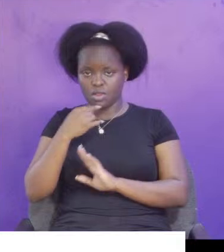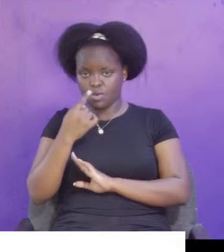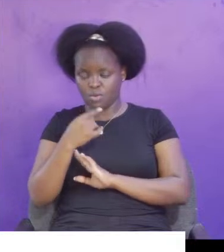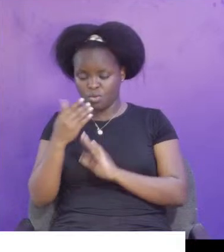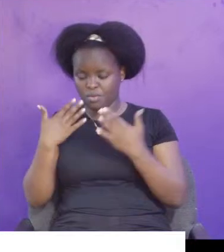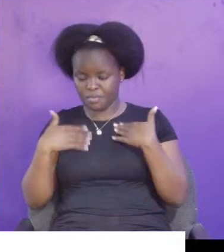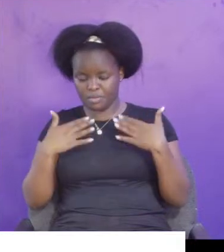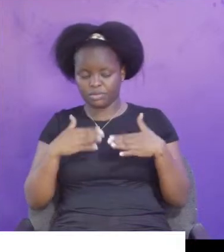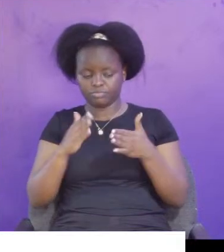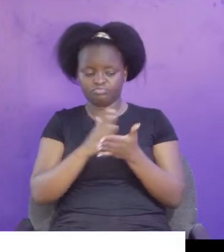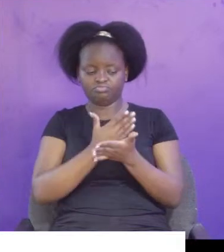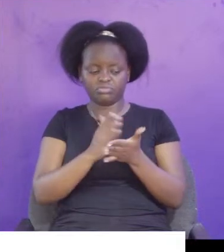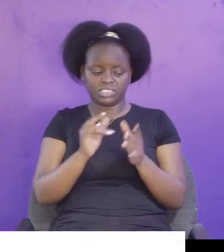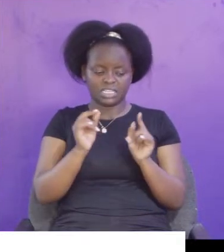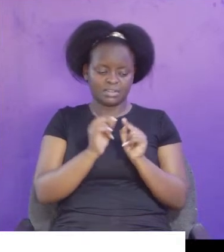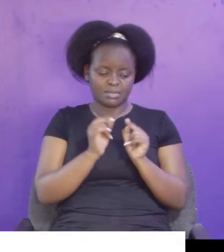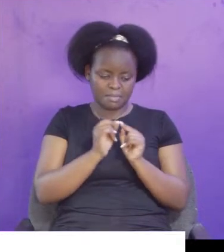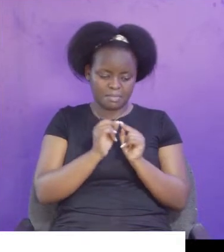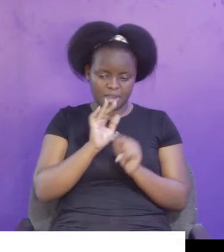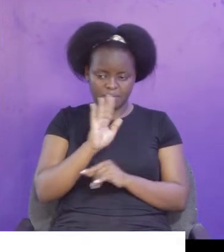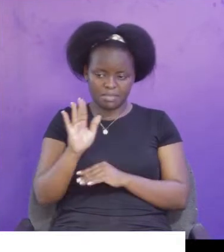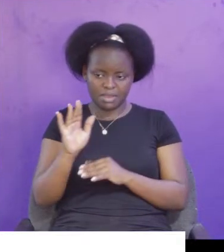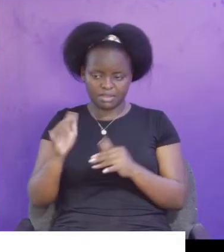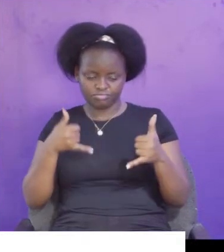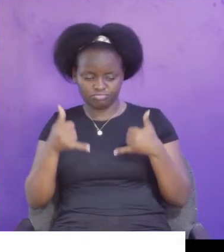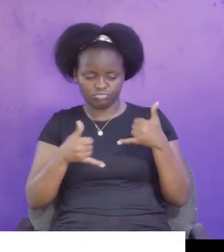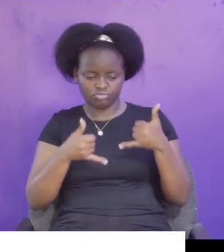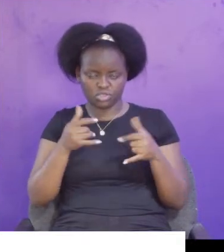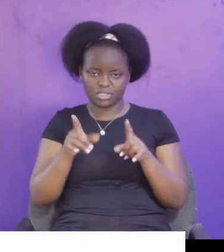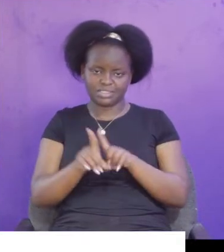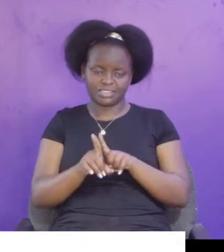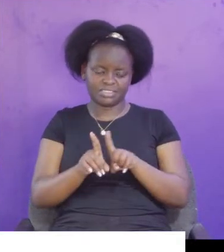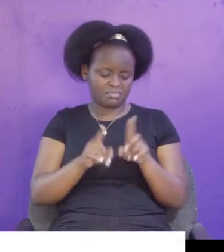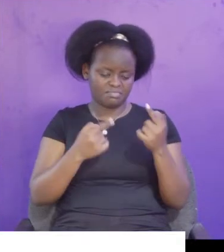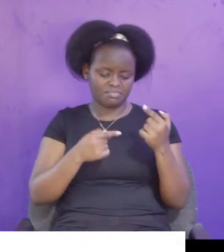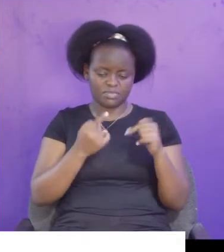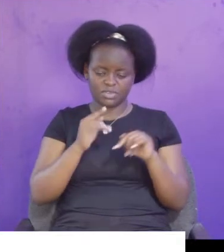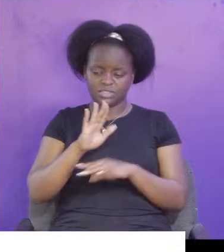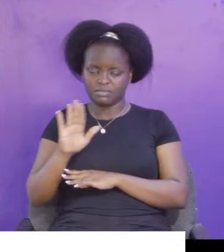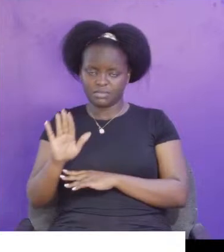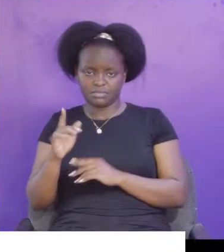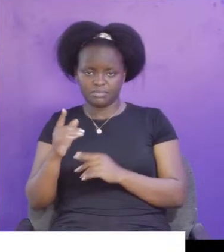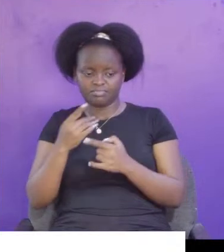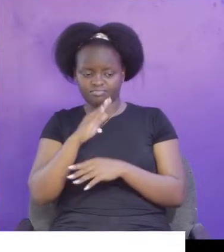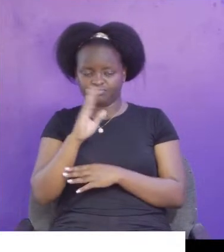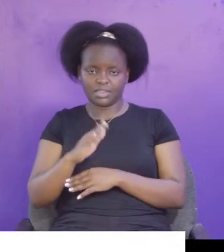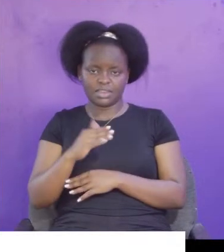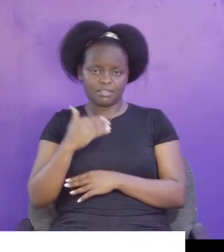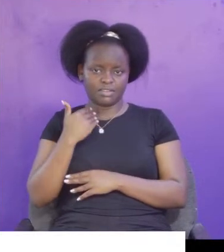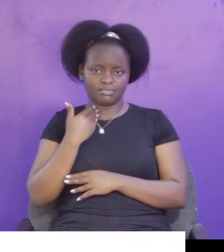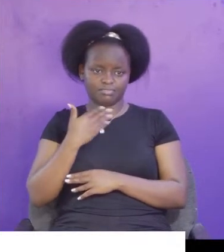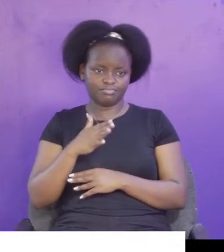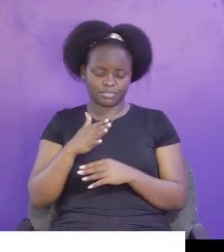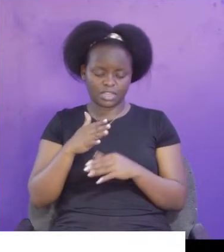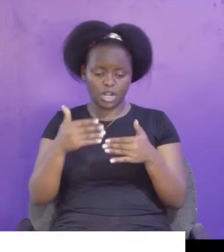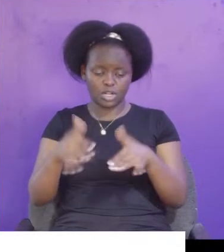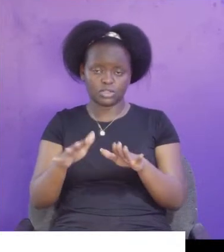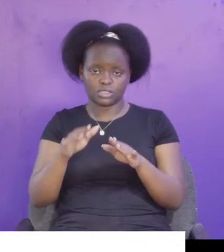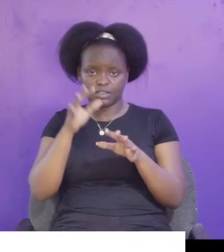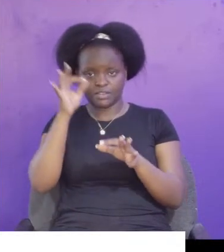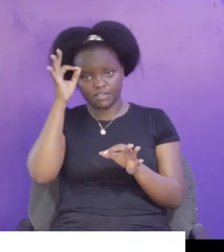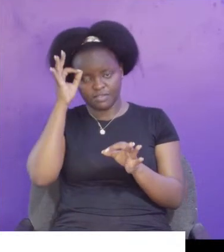pain, rejoiced in their victories, and never lost faith in the people's